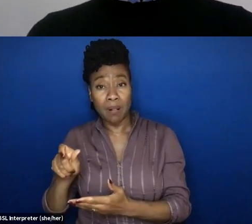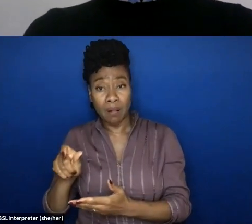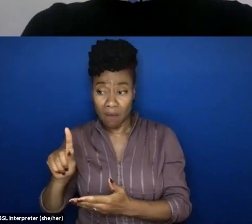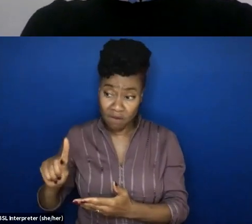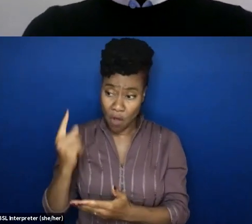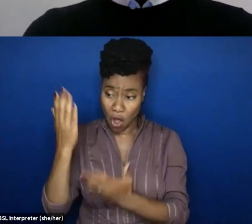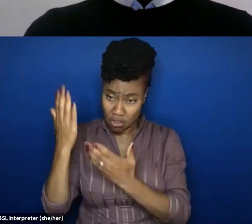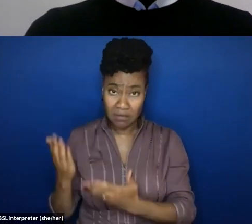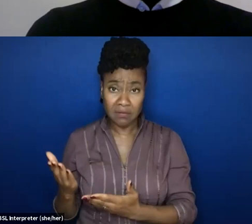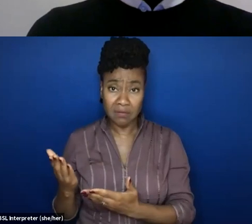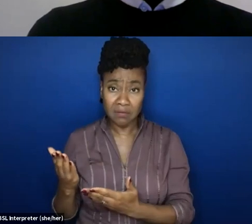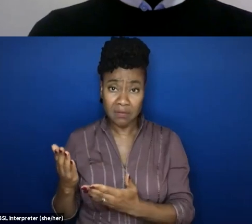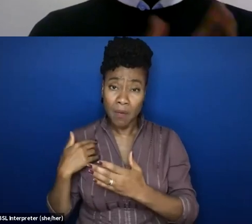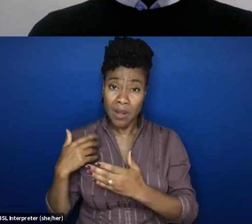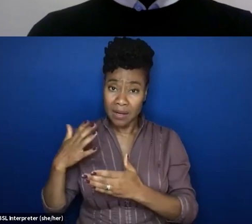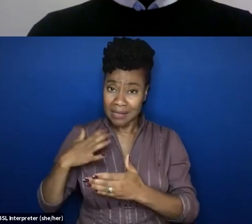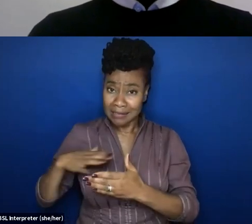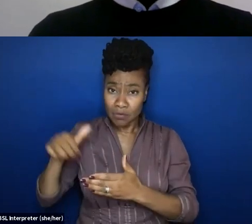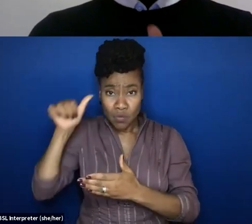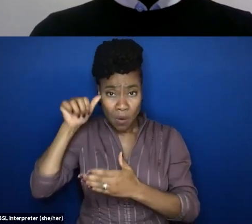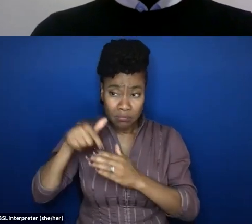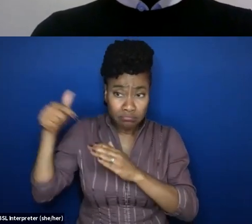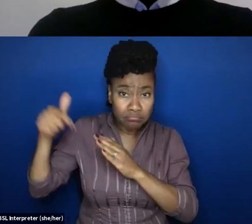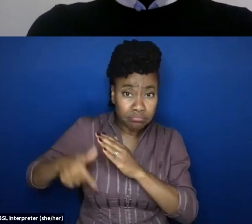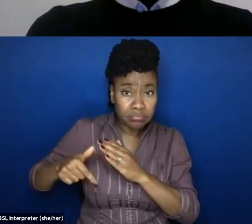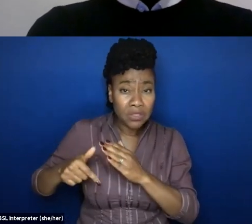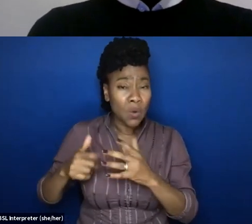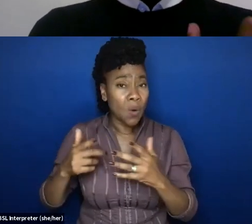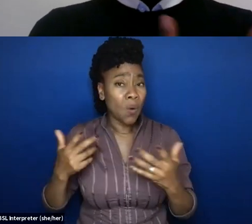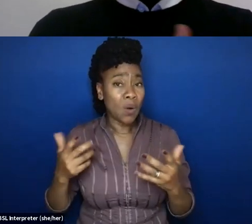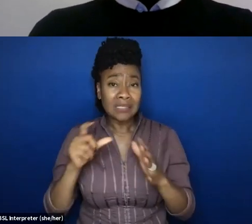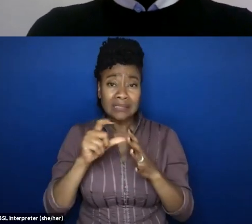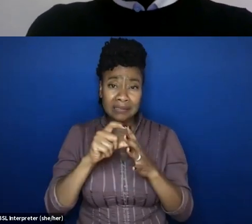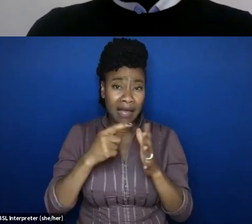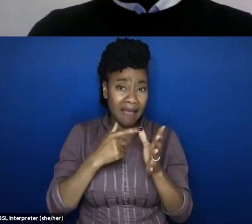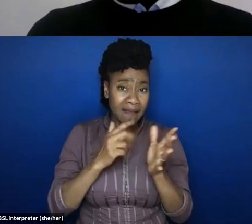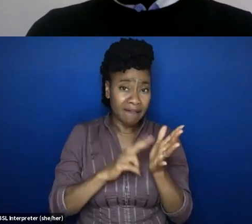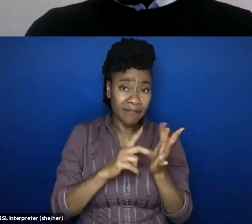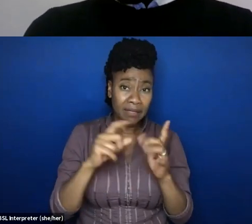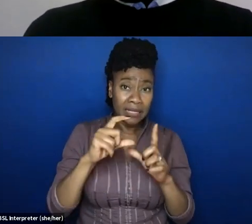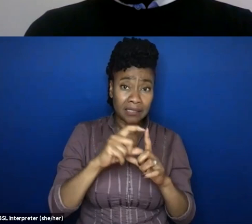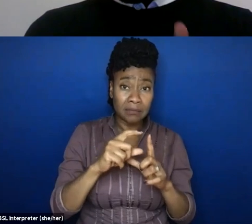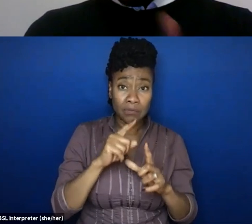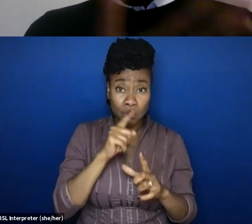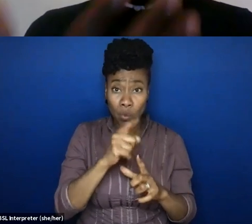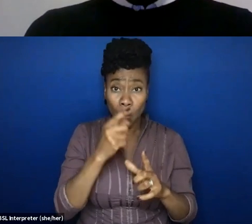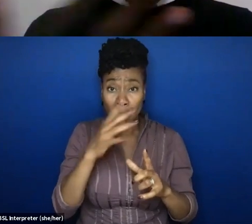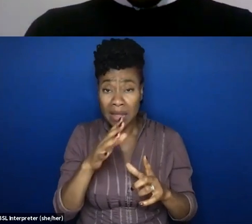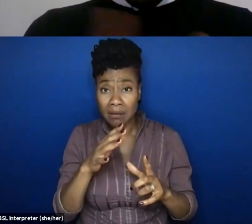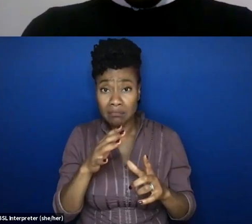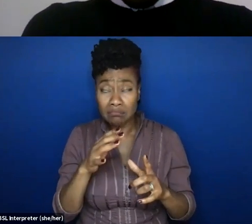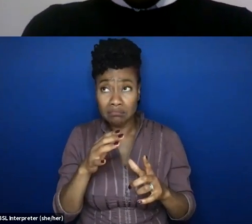across any ways that we might be able to sort of achieve that, or way in which we might be able to kind